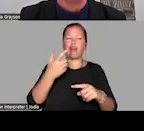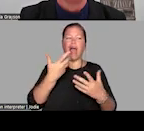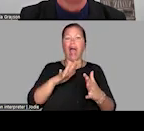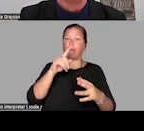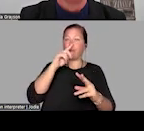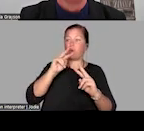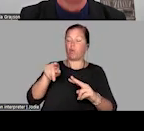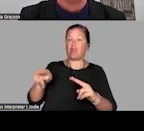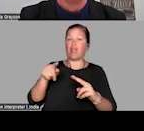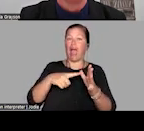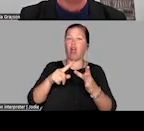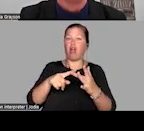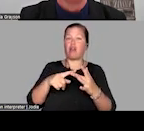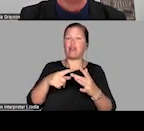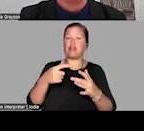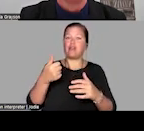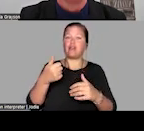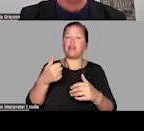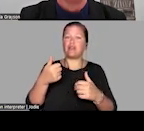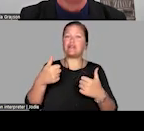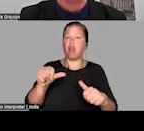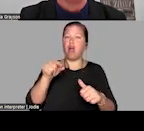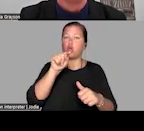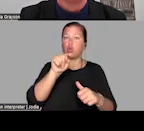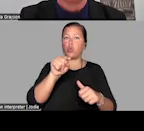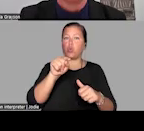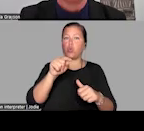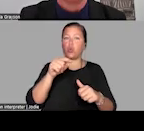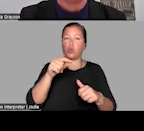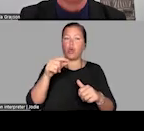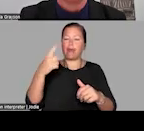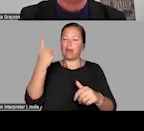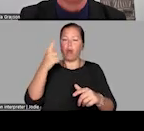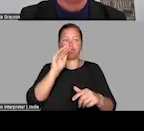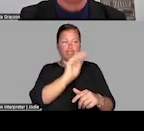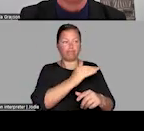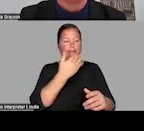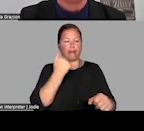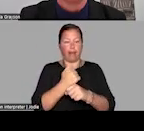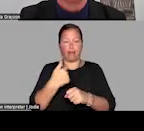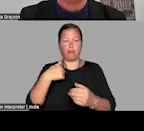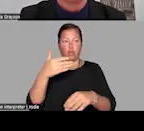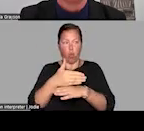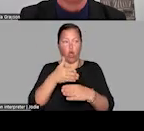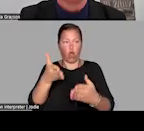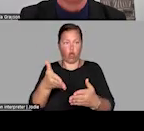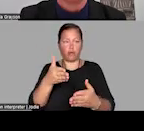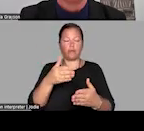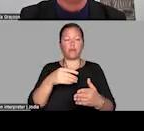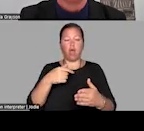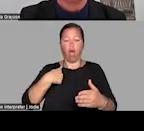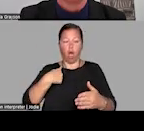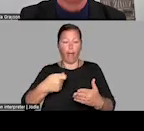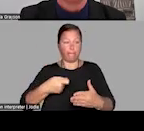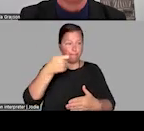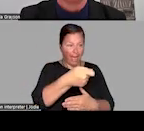is as if you are a patron and commission an artist to create some work. Although you can direct, you have paid